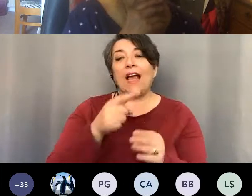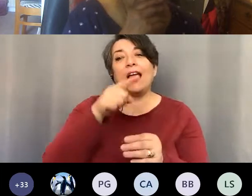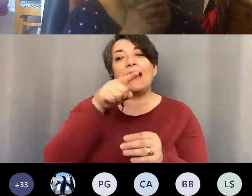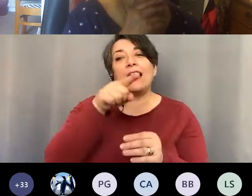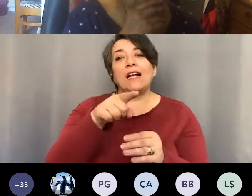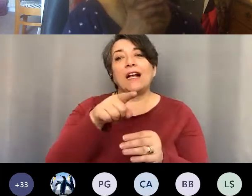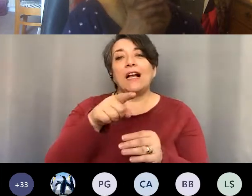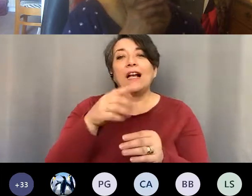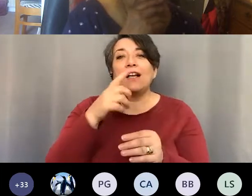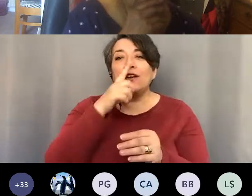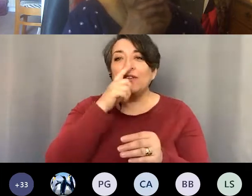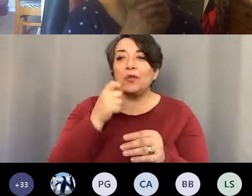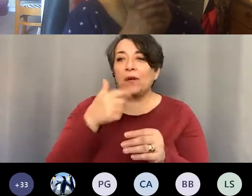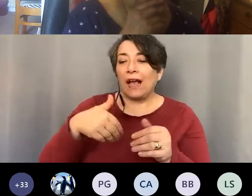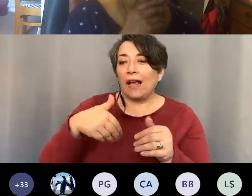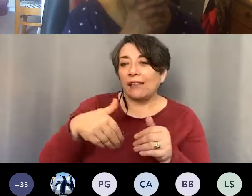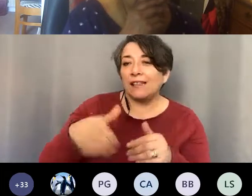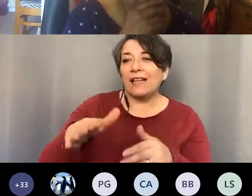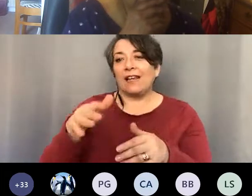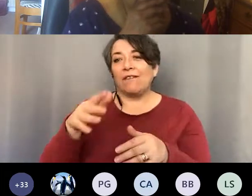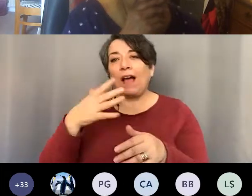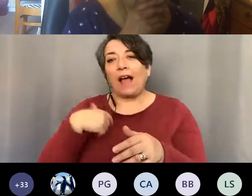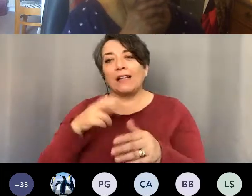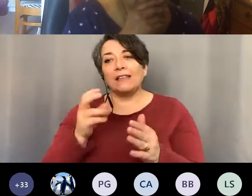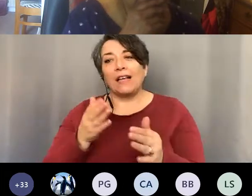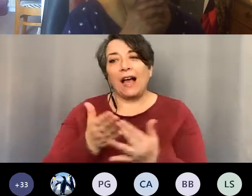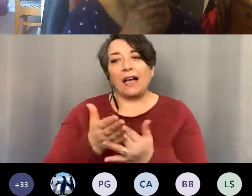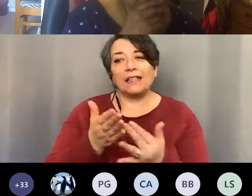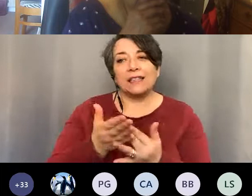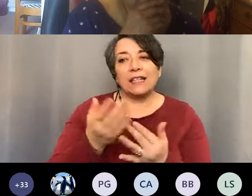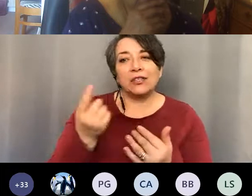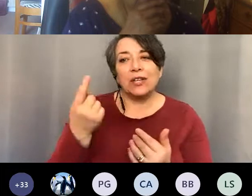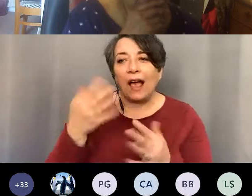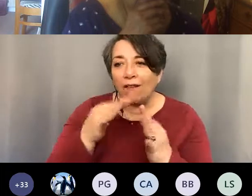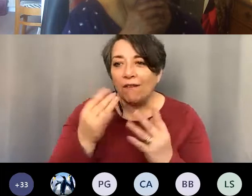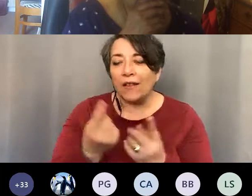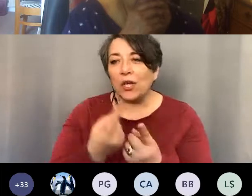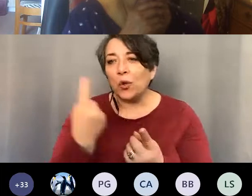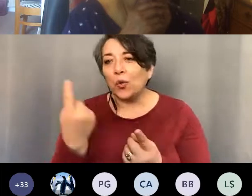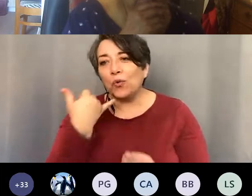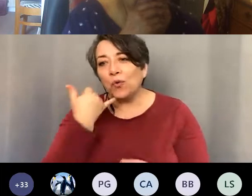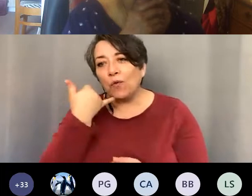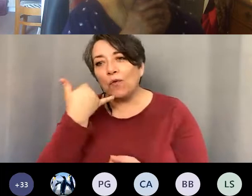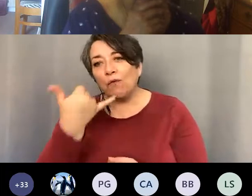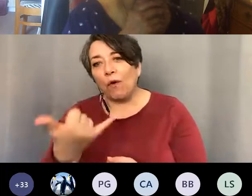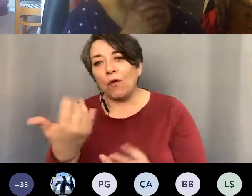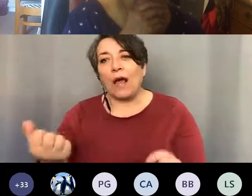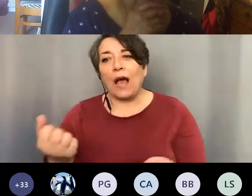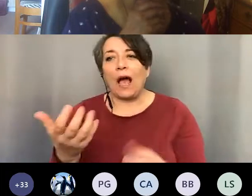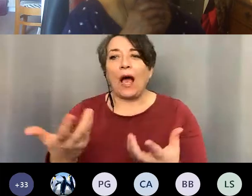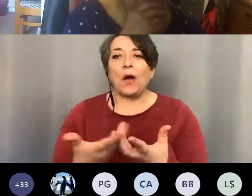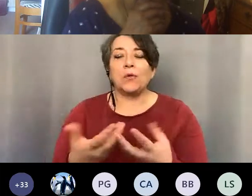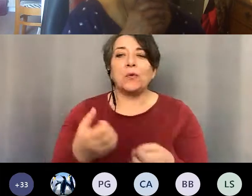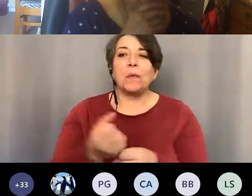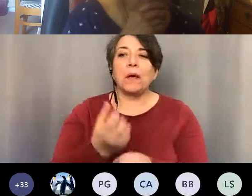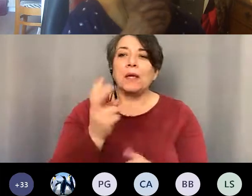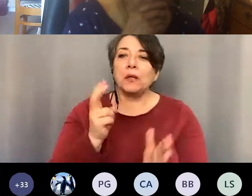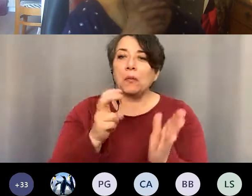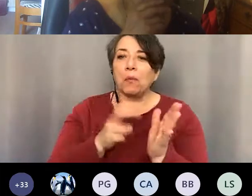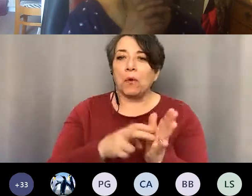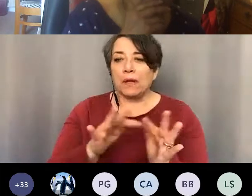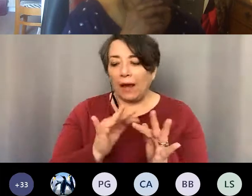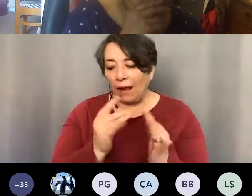details about reaccessing that pathway, who to call, how to make the appointment, and all of that. So you would absolutely be in